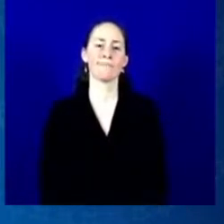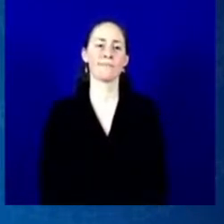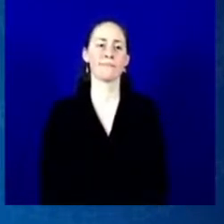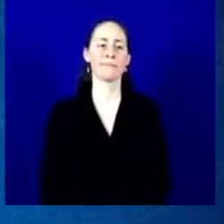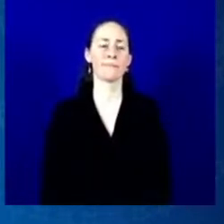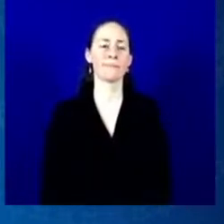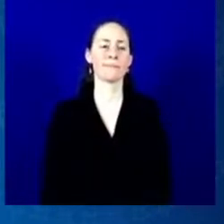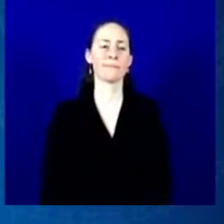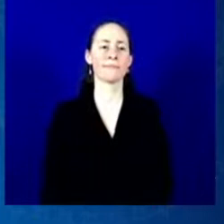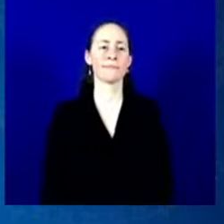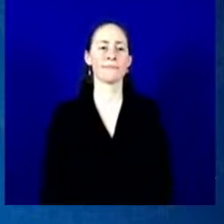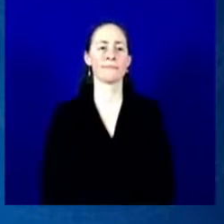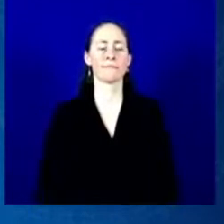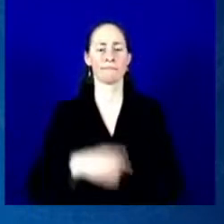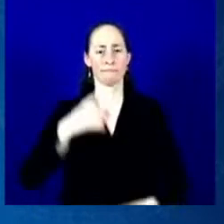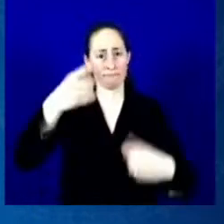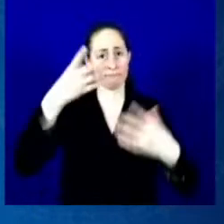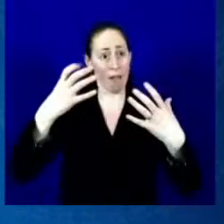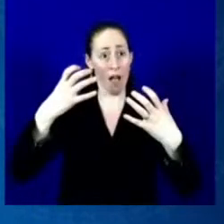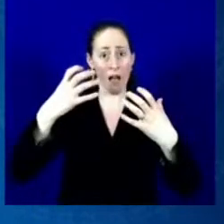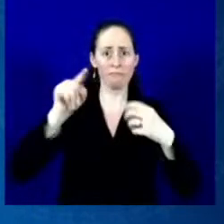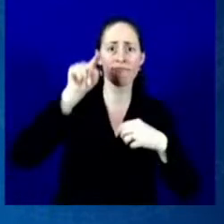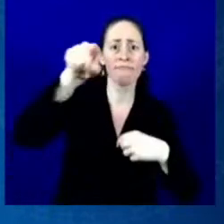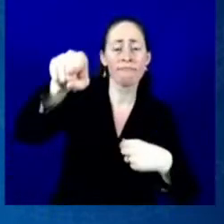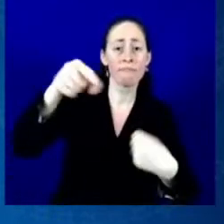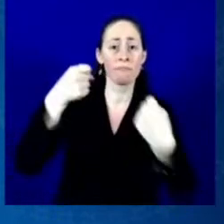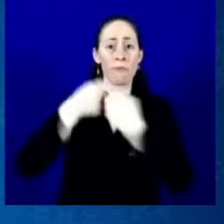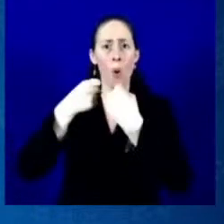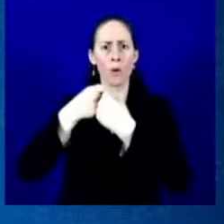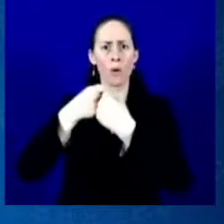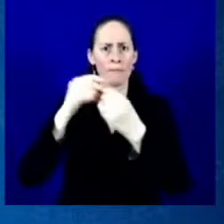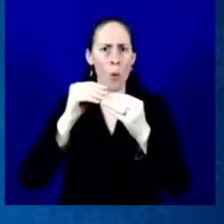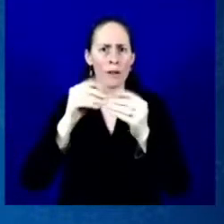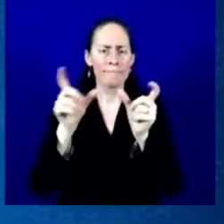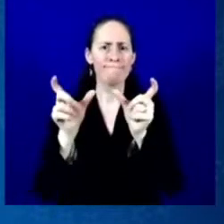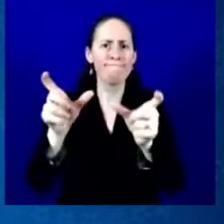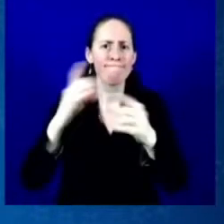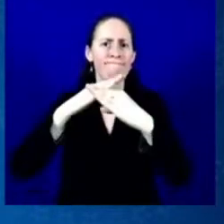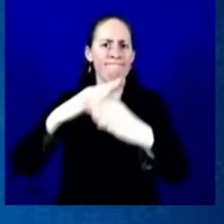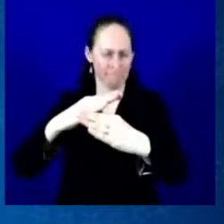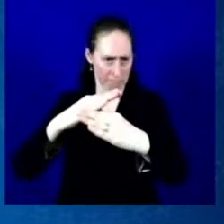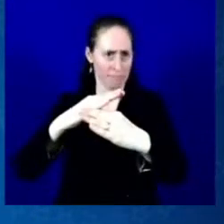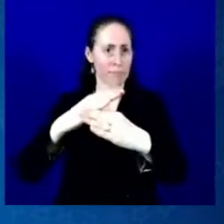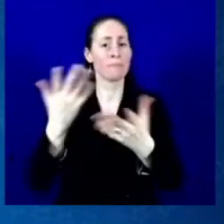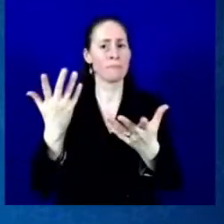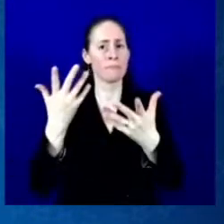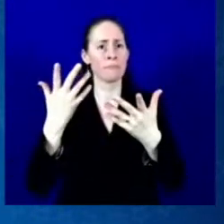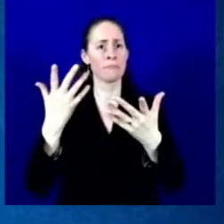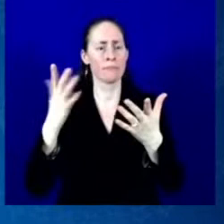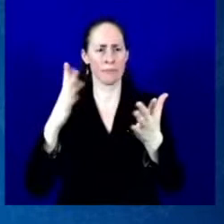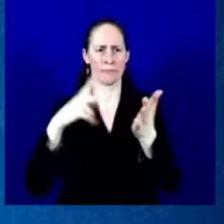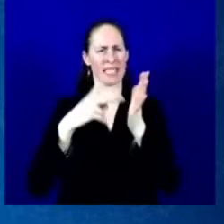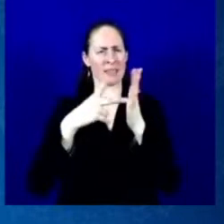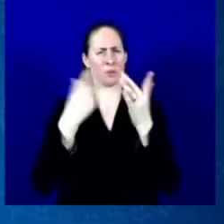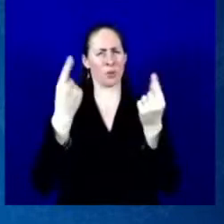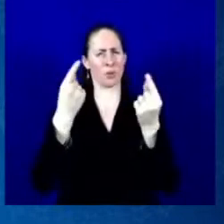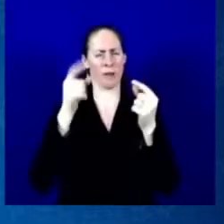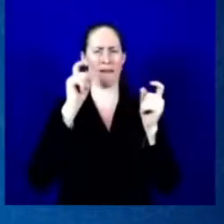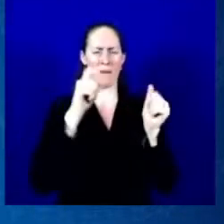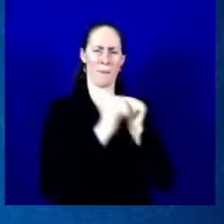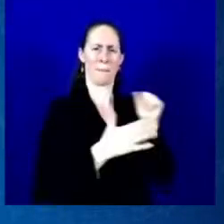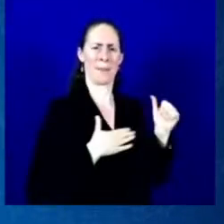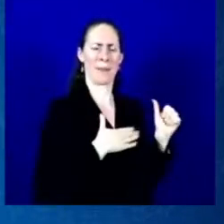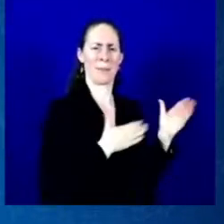border, pass it because it has a lot of money for high-tech border security. If you believe in a pathway to citizenship, pass